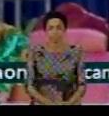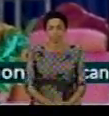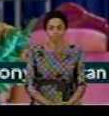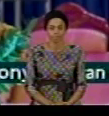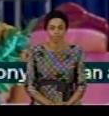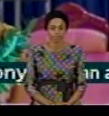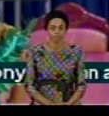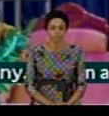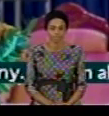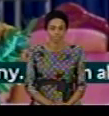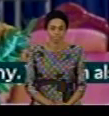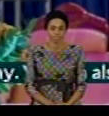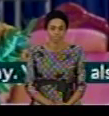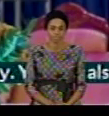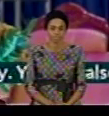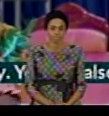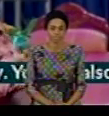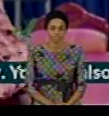go ahead